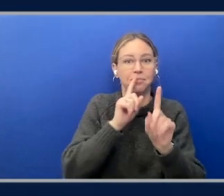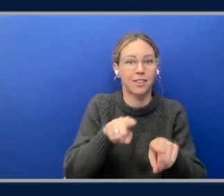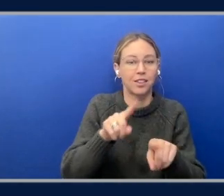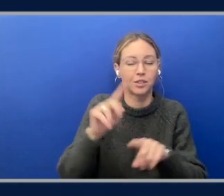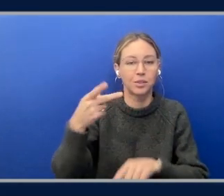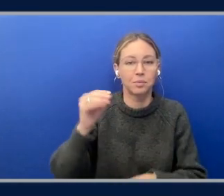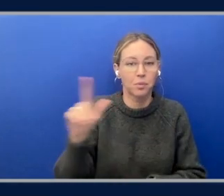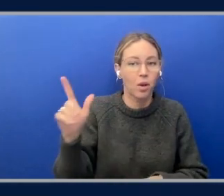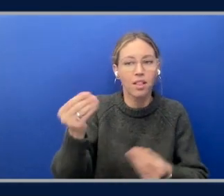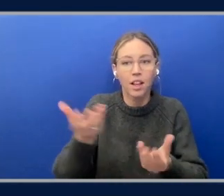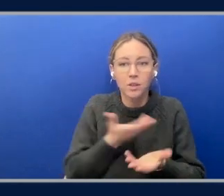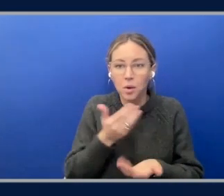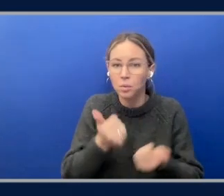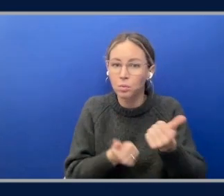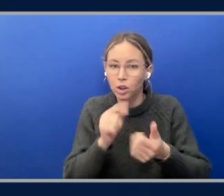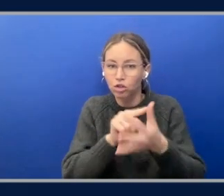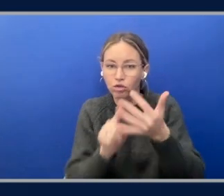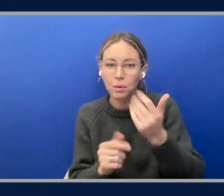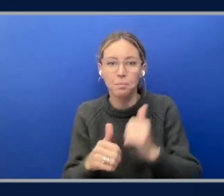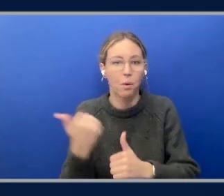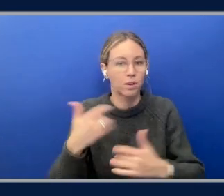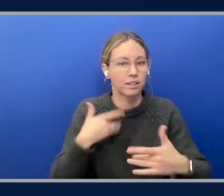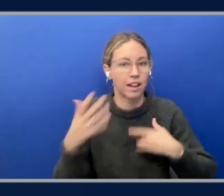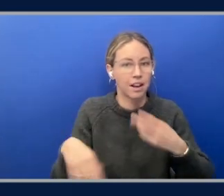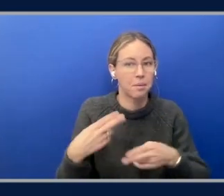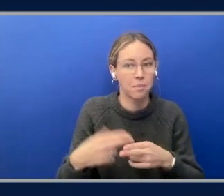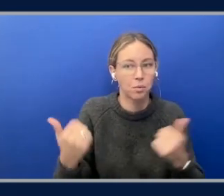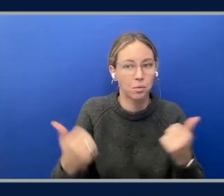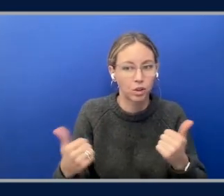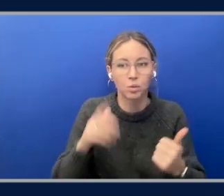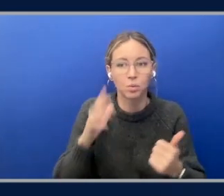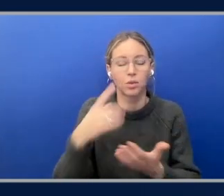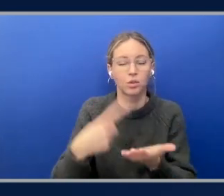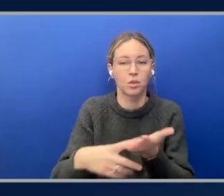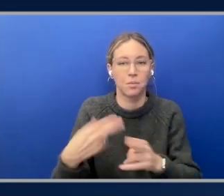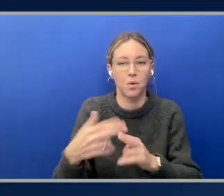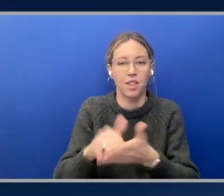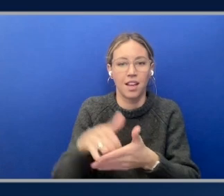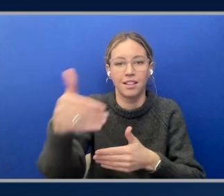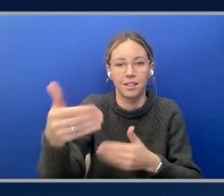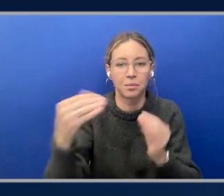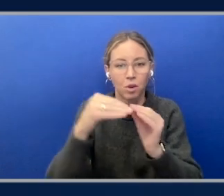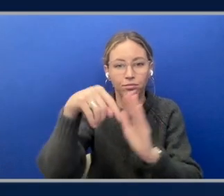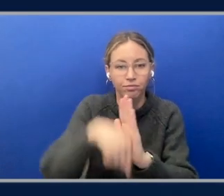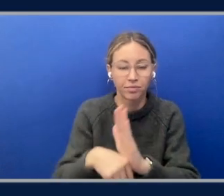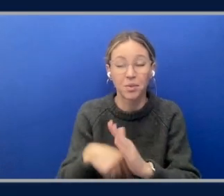you're most excited about, and we will dive deep into that as well. So we are almost